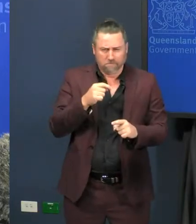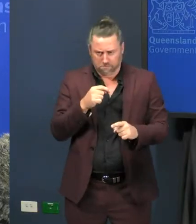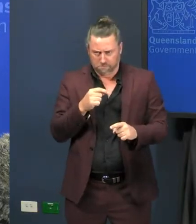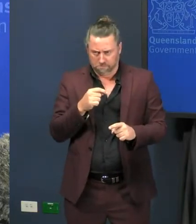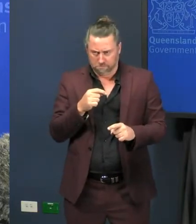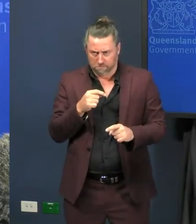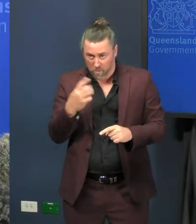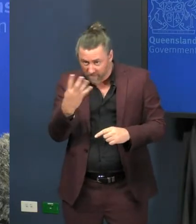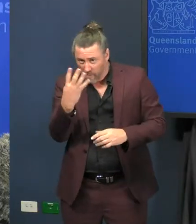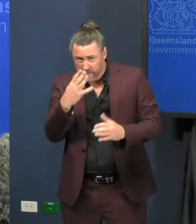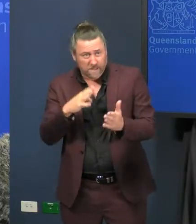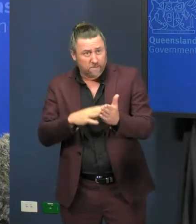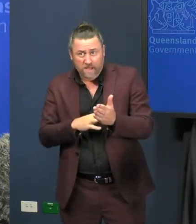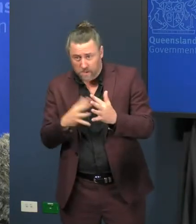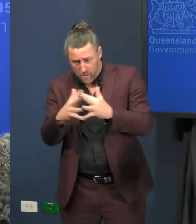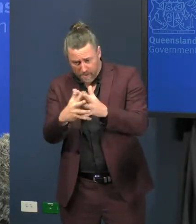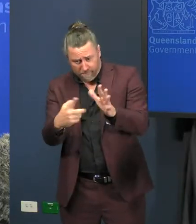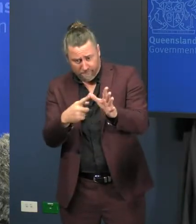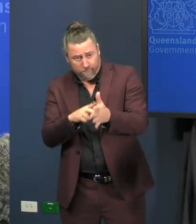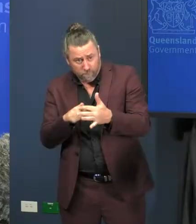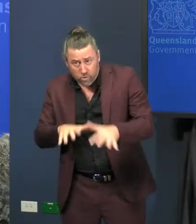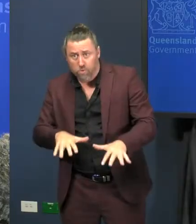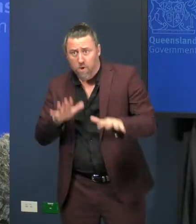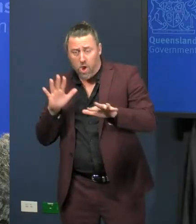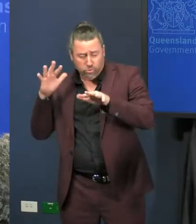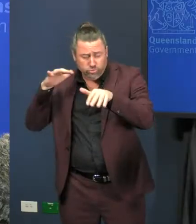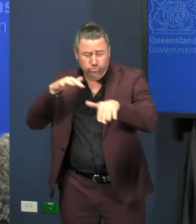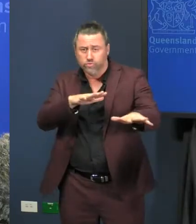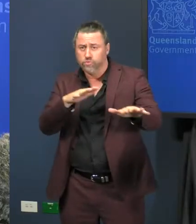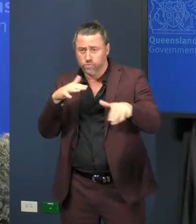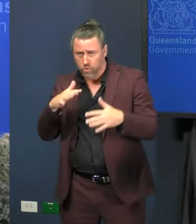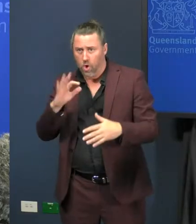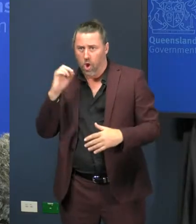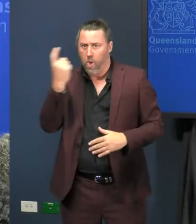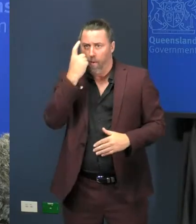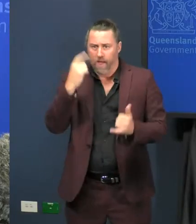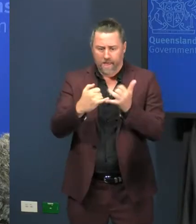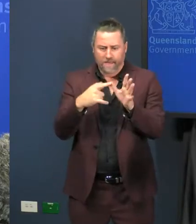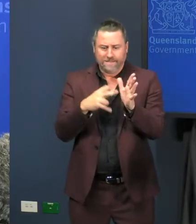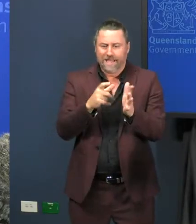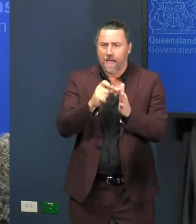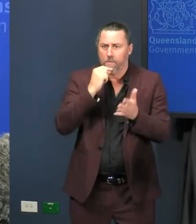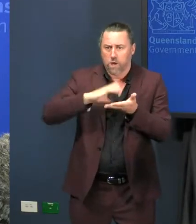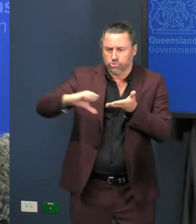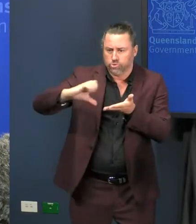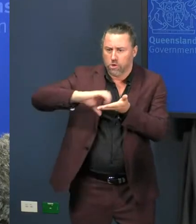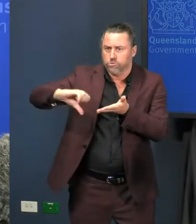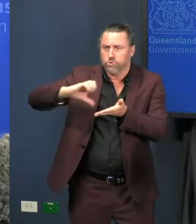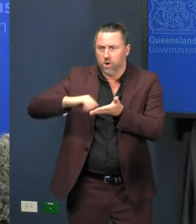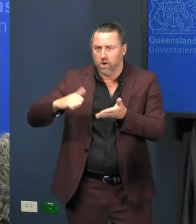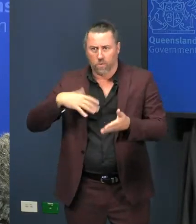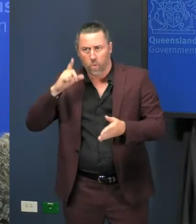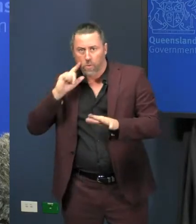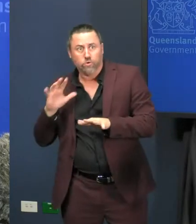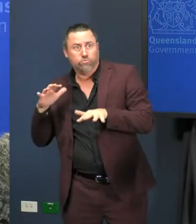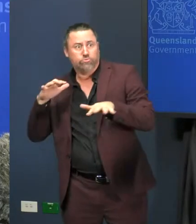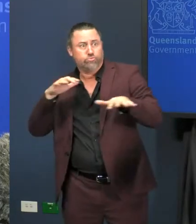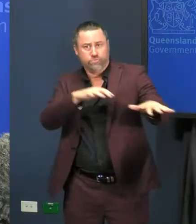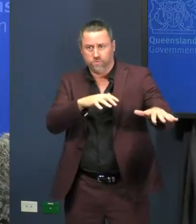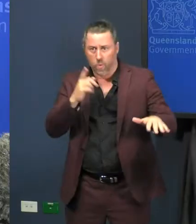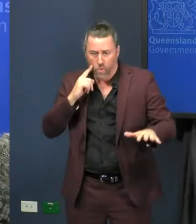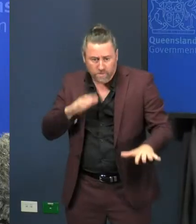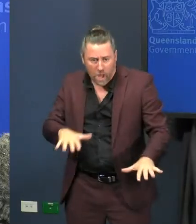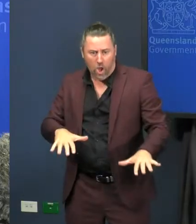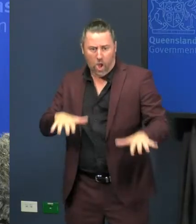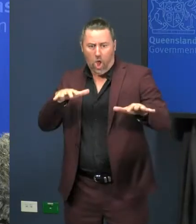the the highest recorded figure on some of those gauges. So it gives you an indication of the level of swell that is